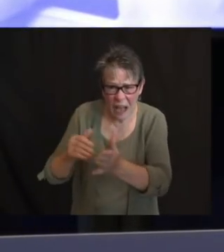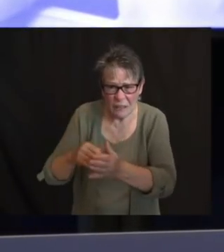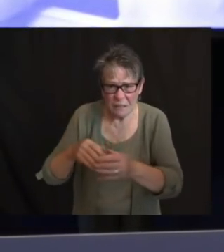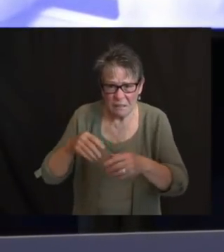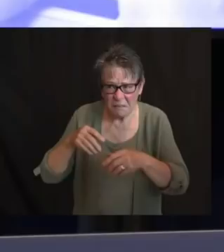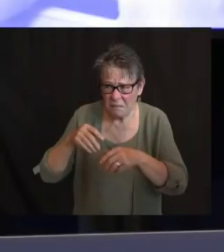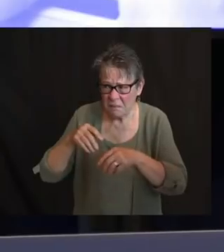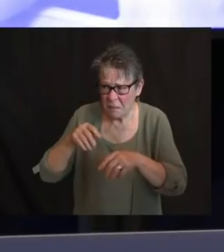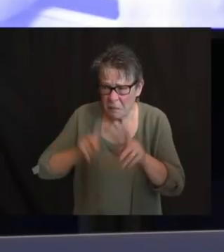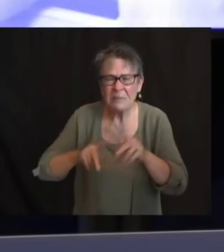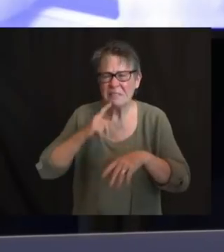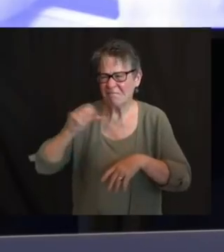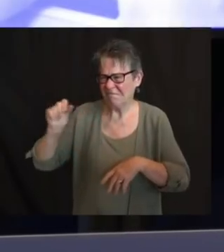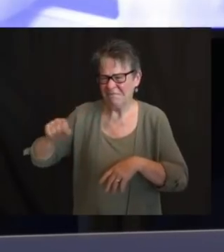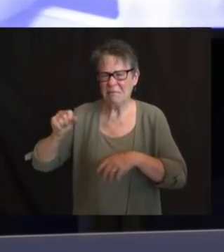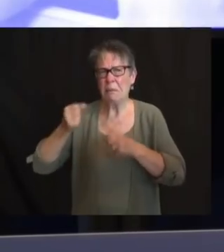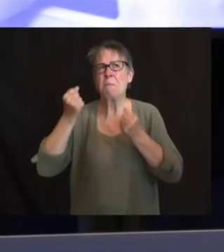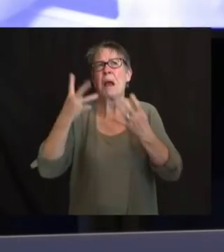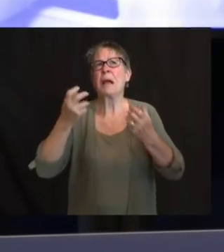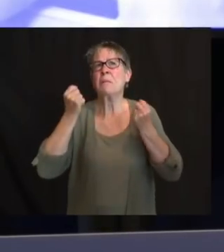again, phenomenal,